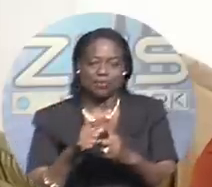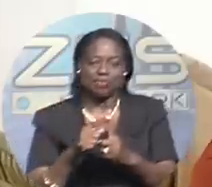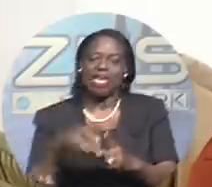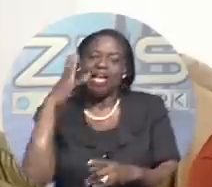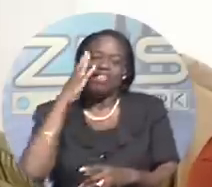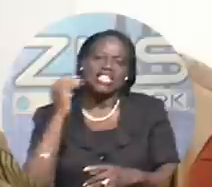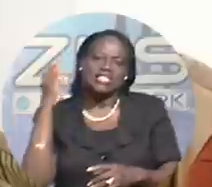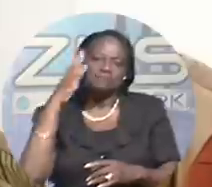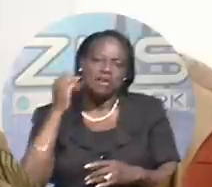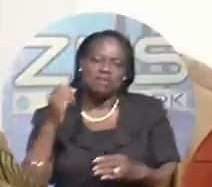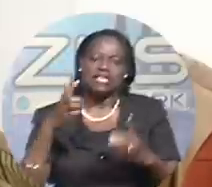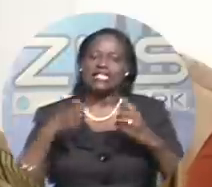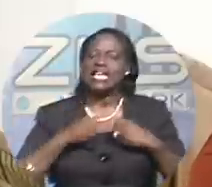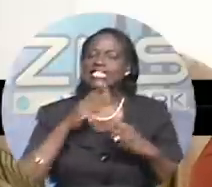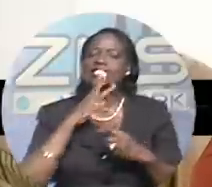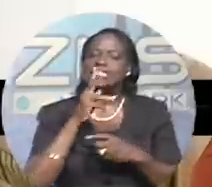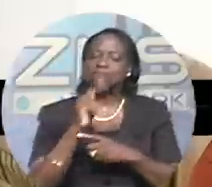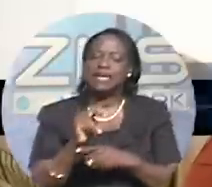experience